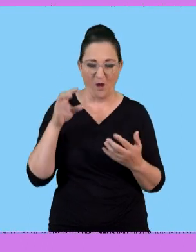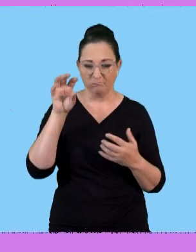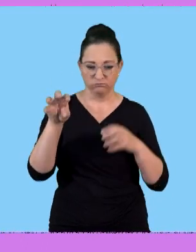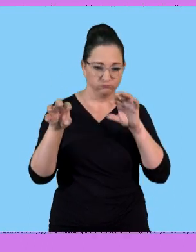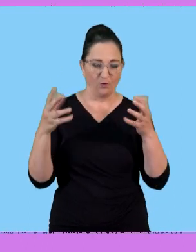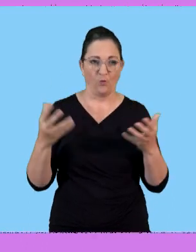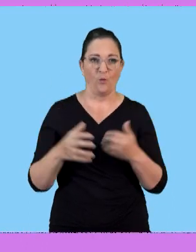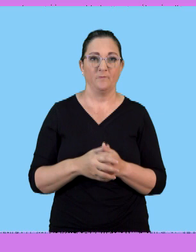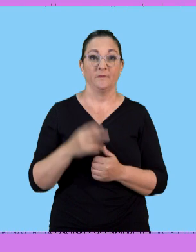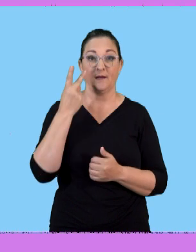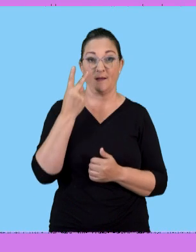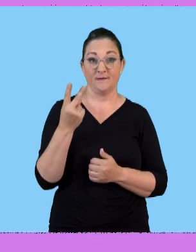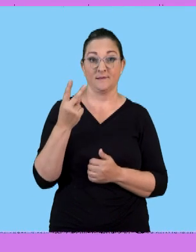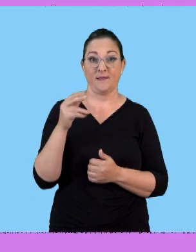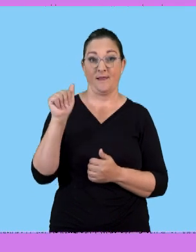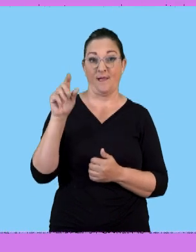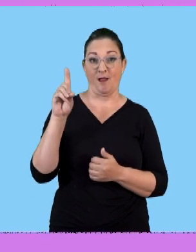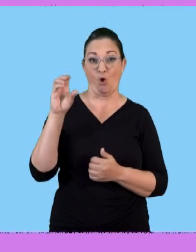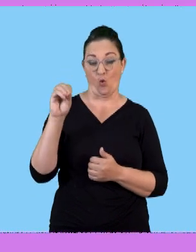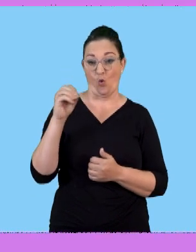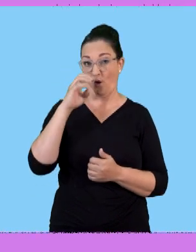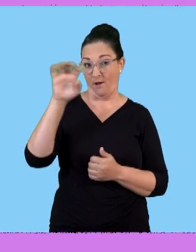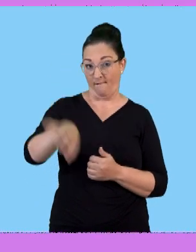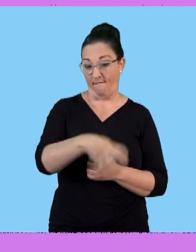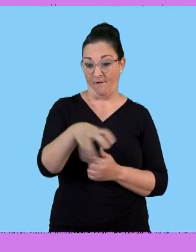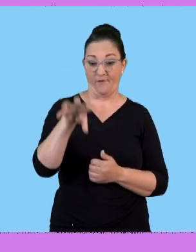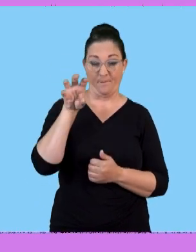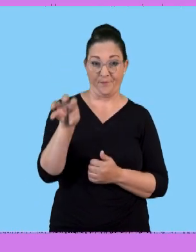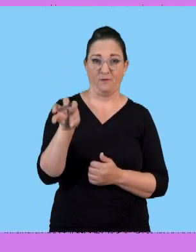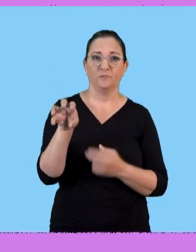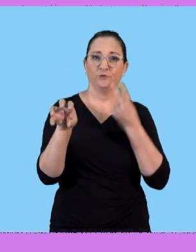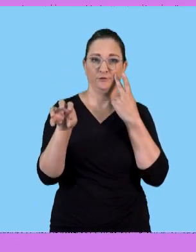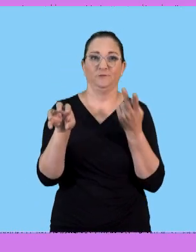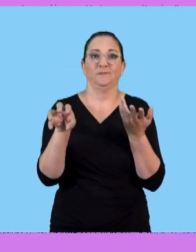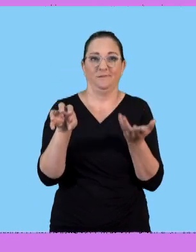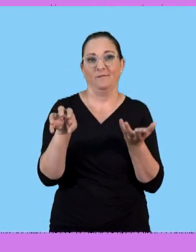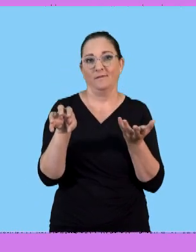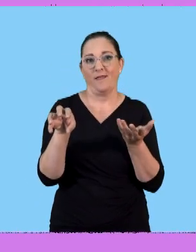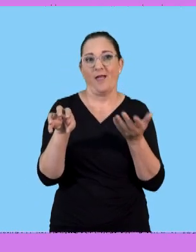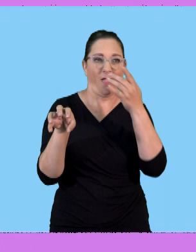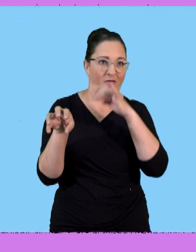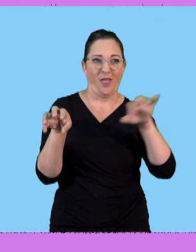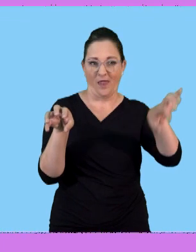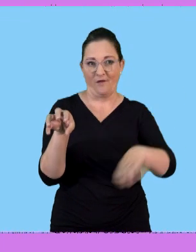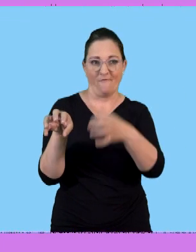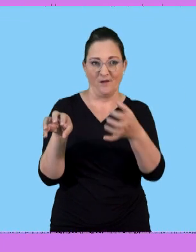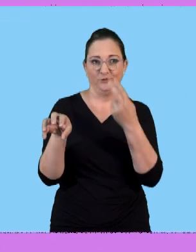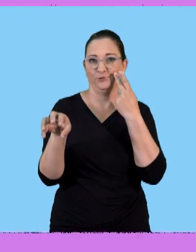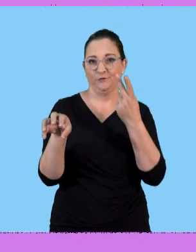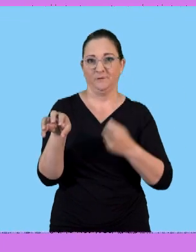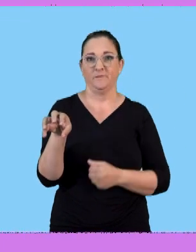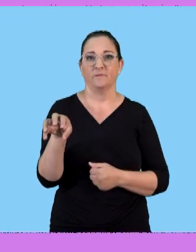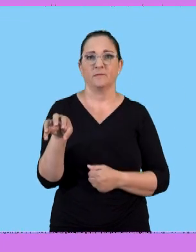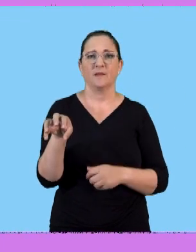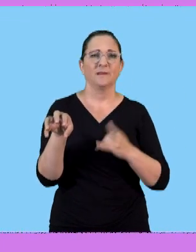is the Edo Elephant National Park. And it's nicely indicated if you look carefully with an elephant there. All